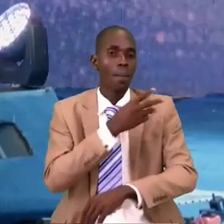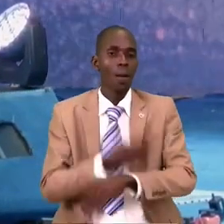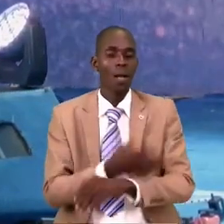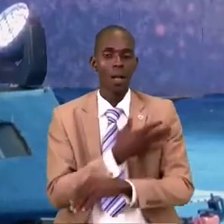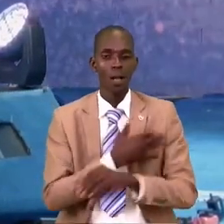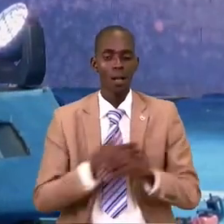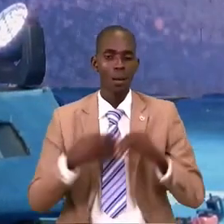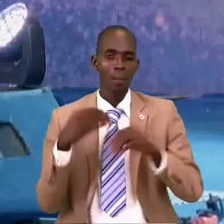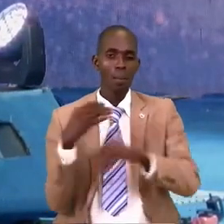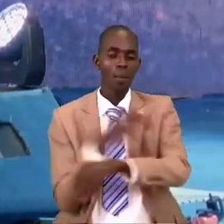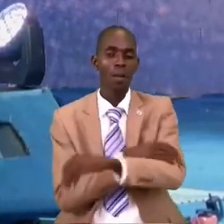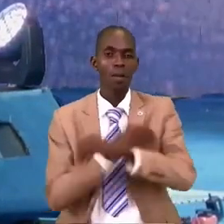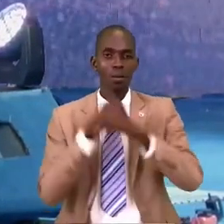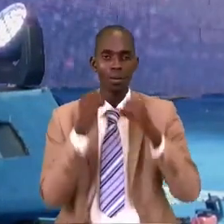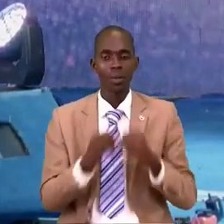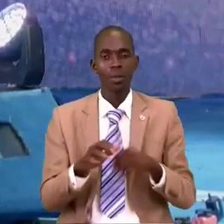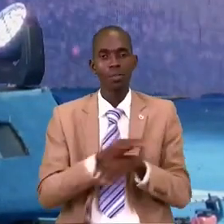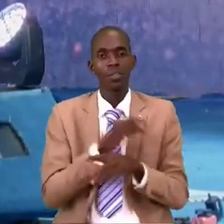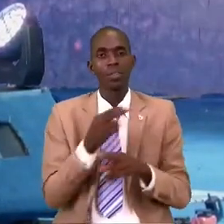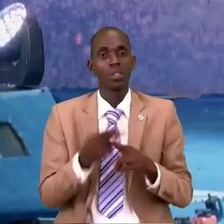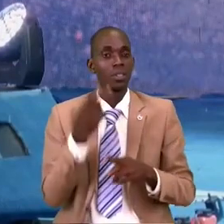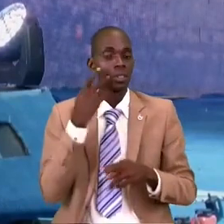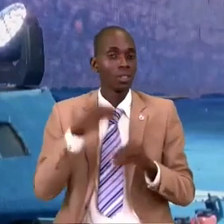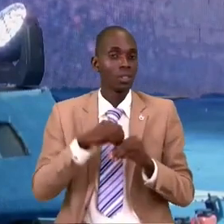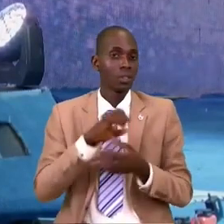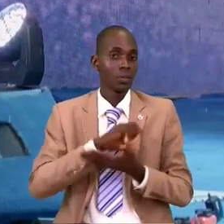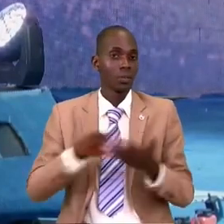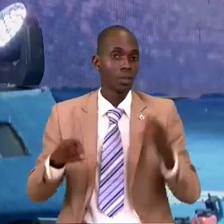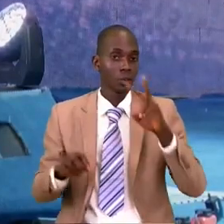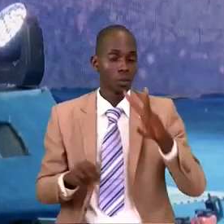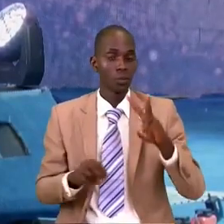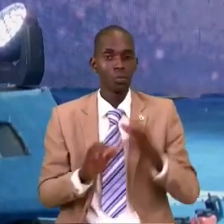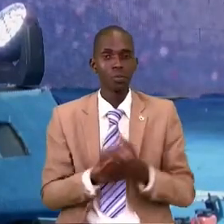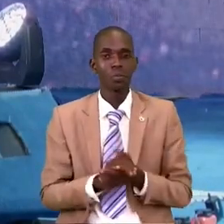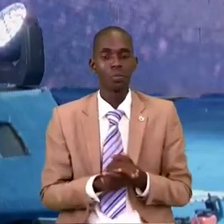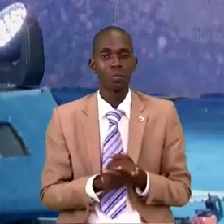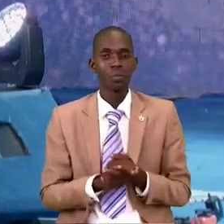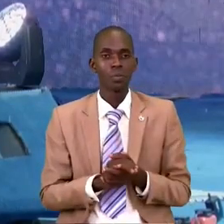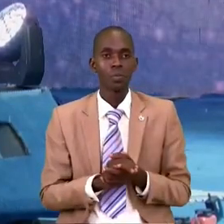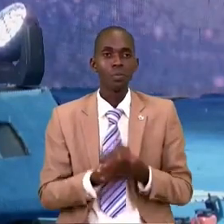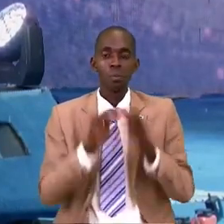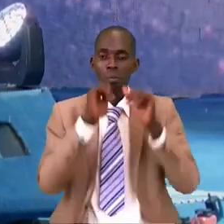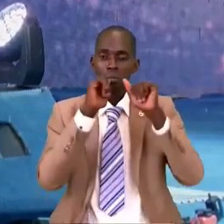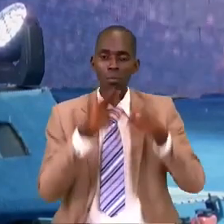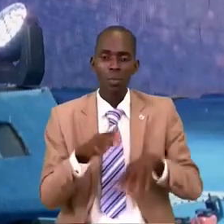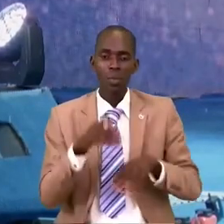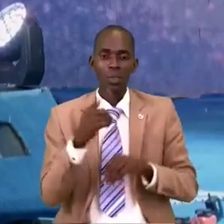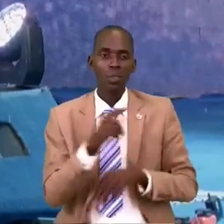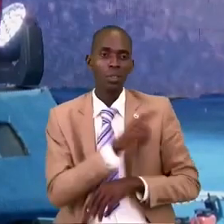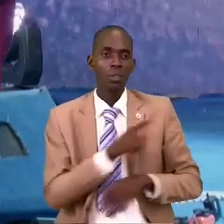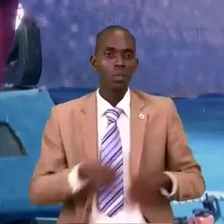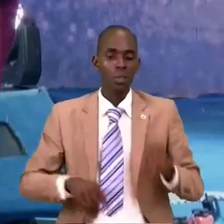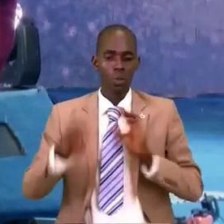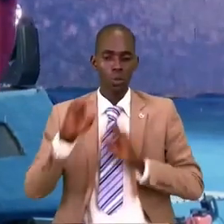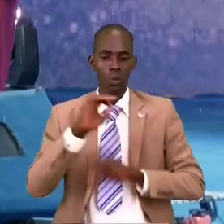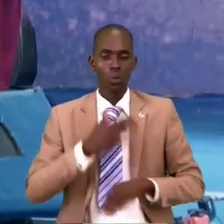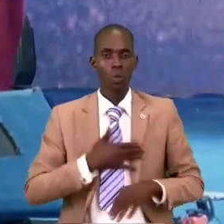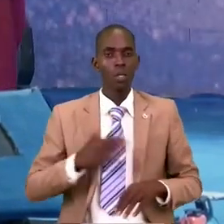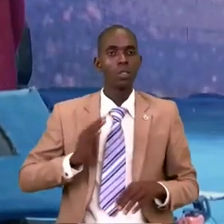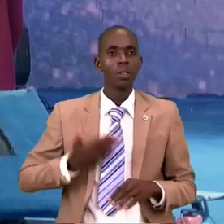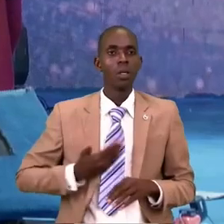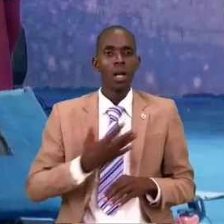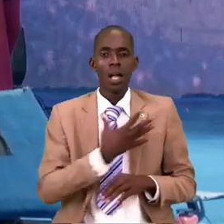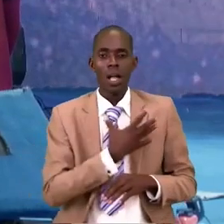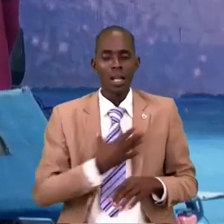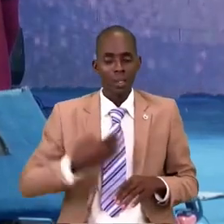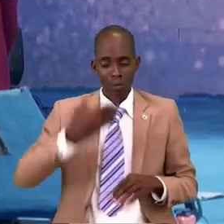my soul, and forget not all his benefits. What are the benefits? Look at verse 3. It